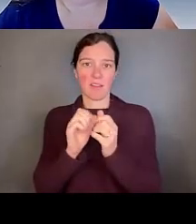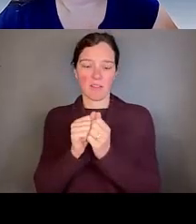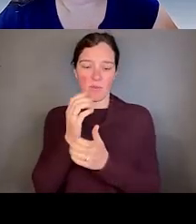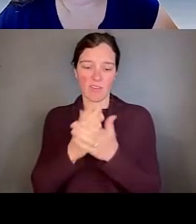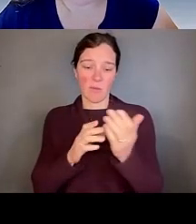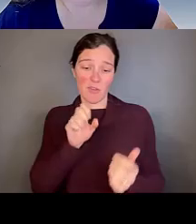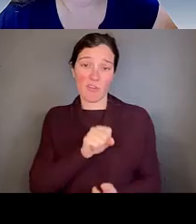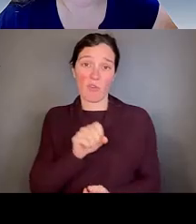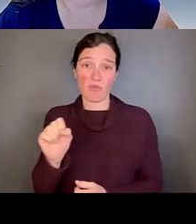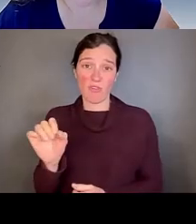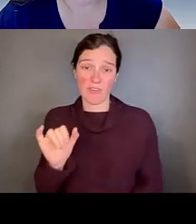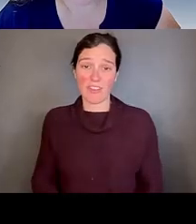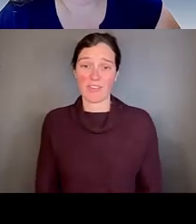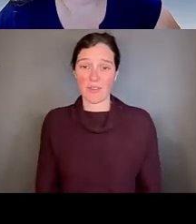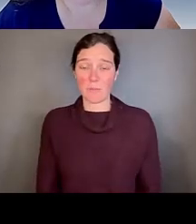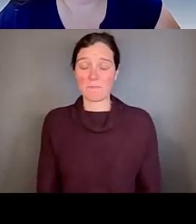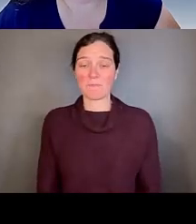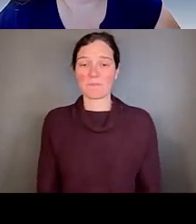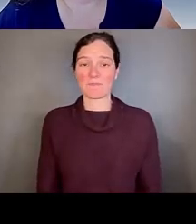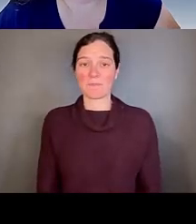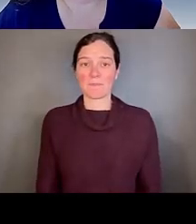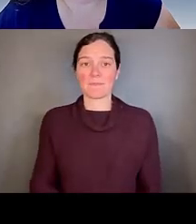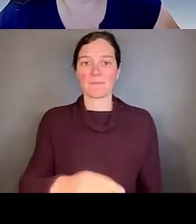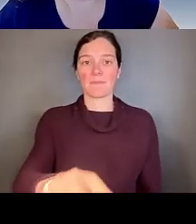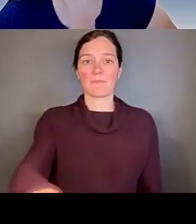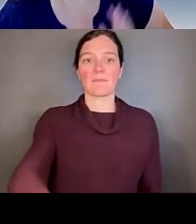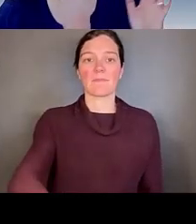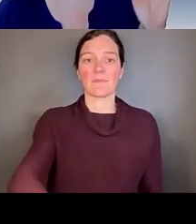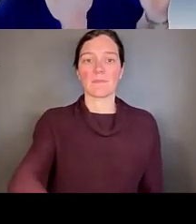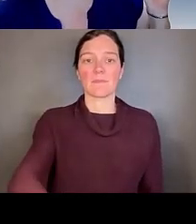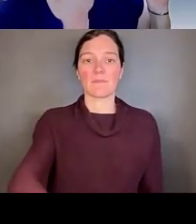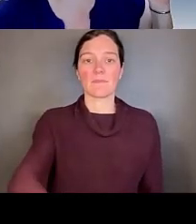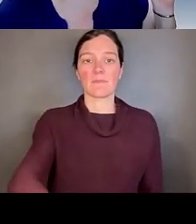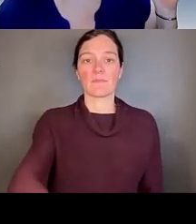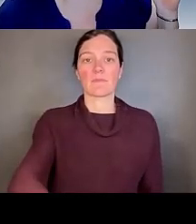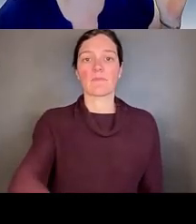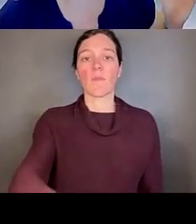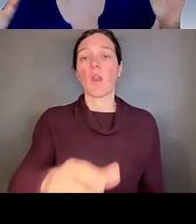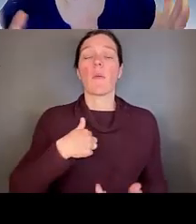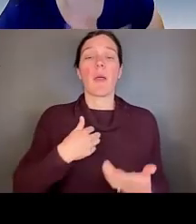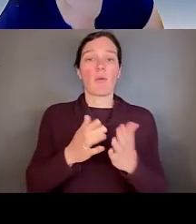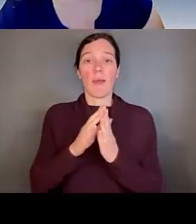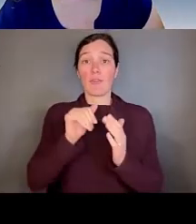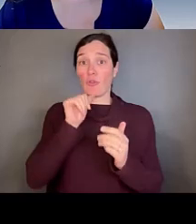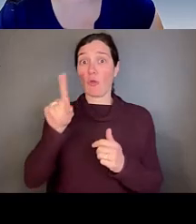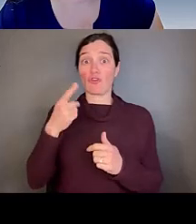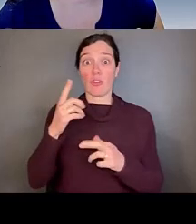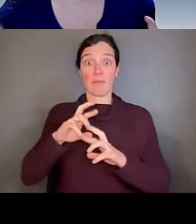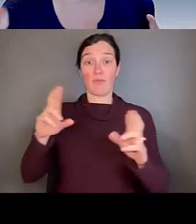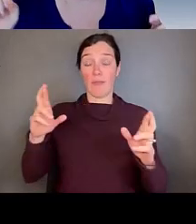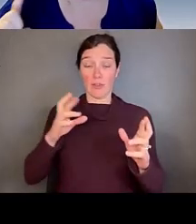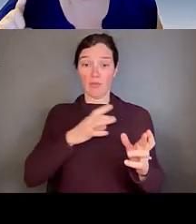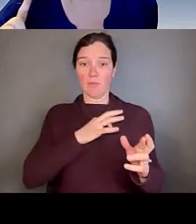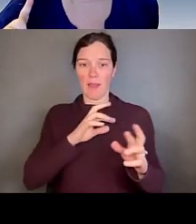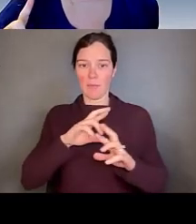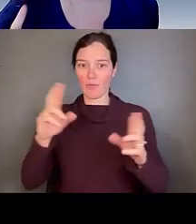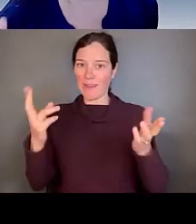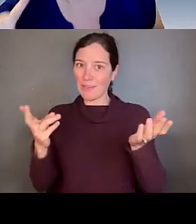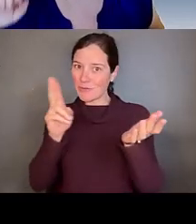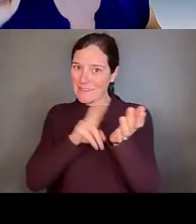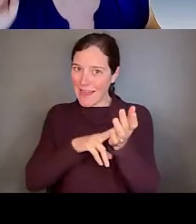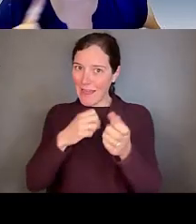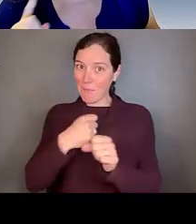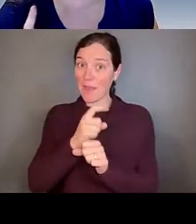our social services as well. So again, my request to you, don't be just ready to apply, be ready to sign. Make sure that your